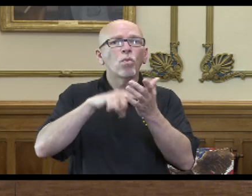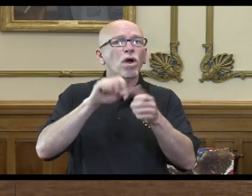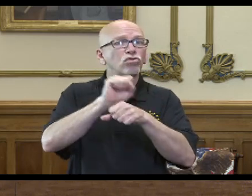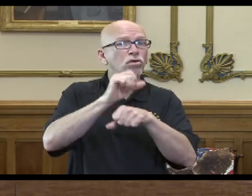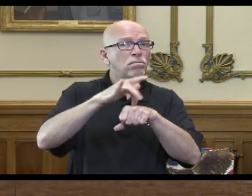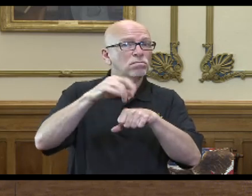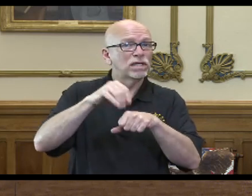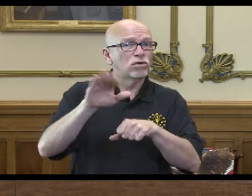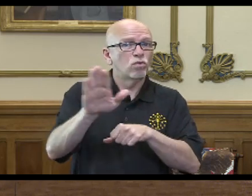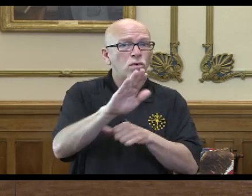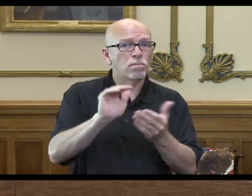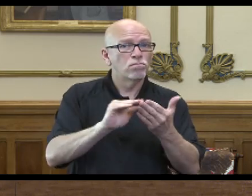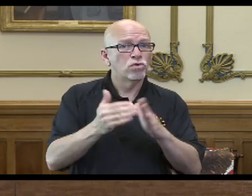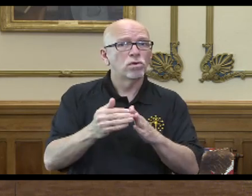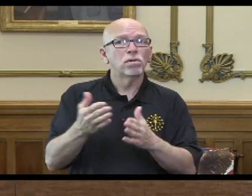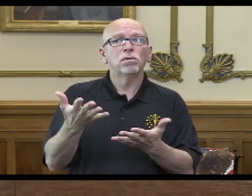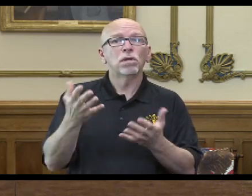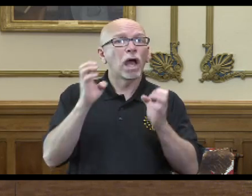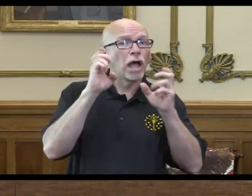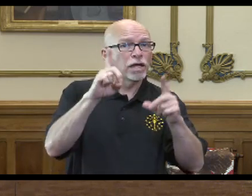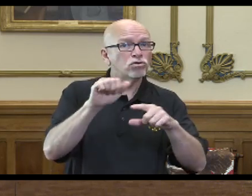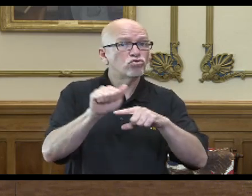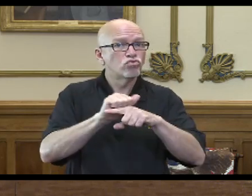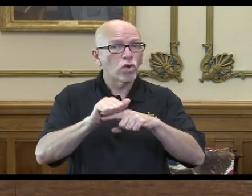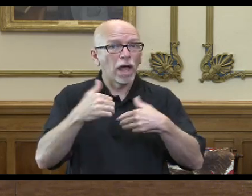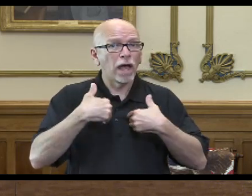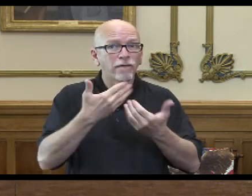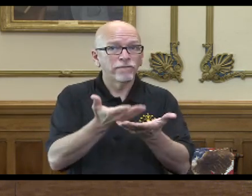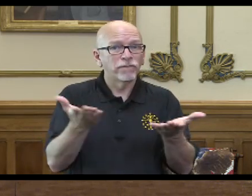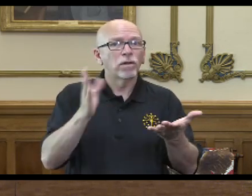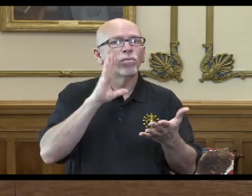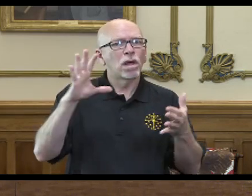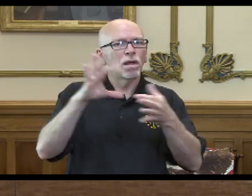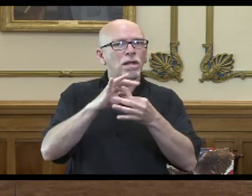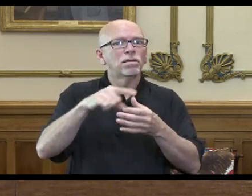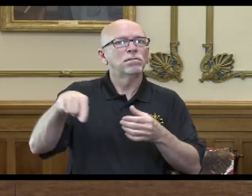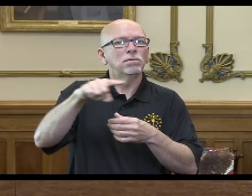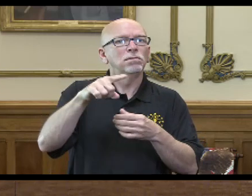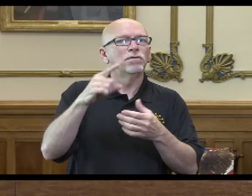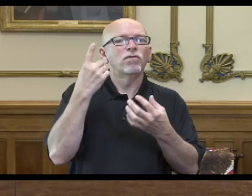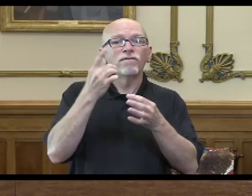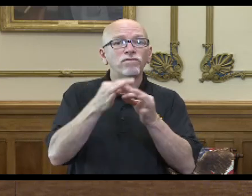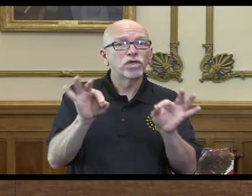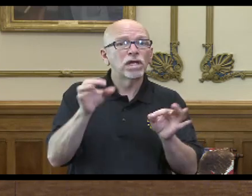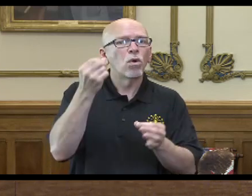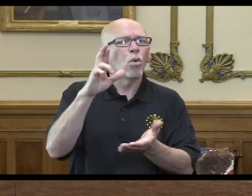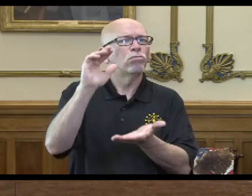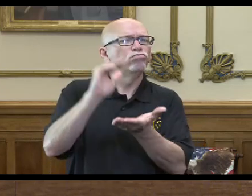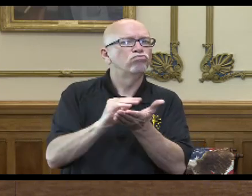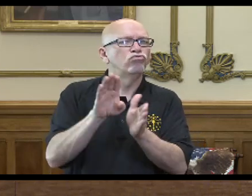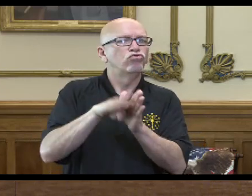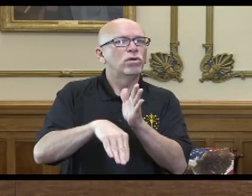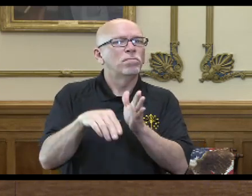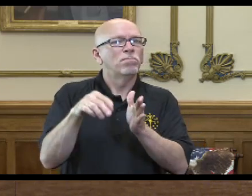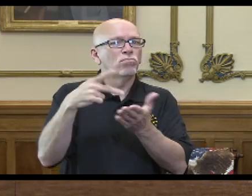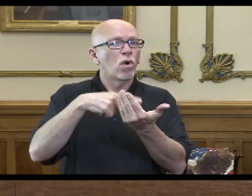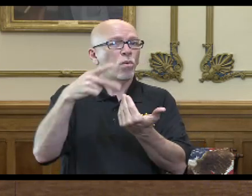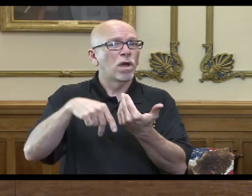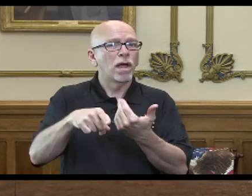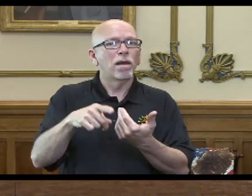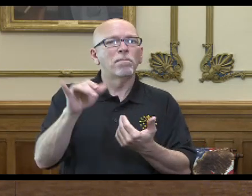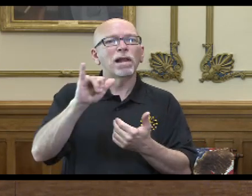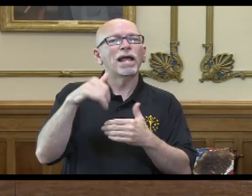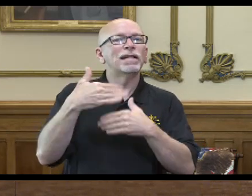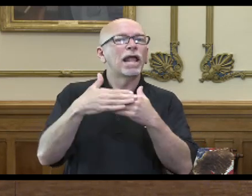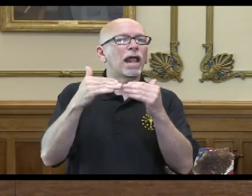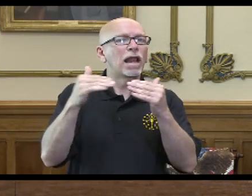their communities, and education and training providers are connecting Hoosiers to free or affordable state programs, such as the Next